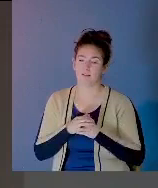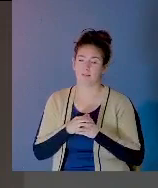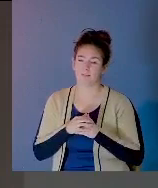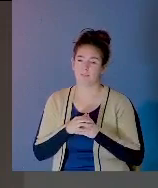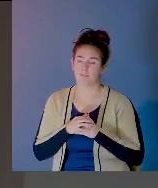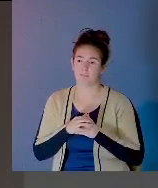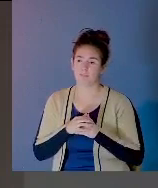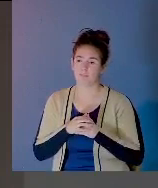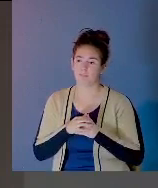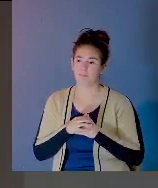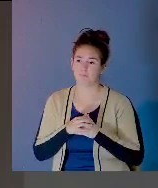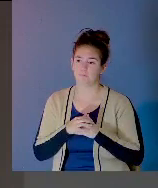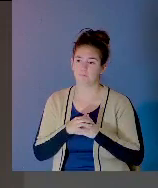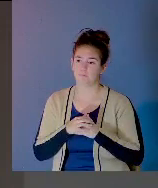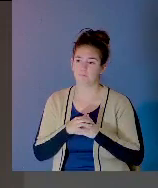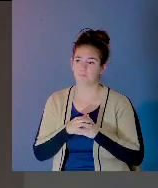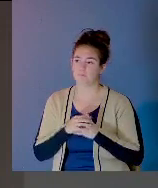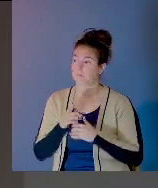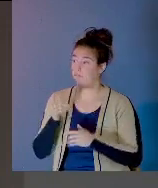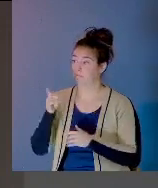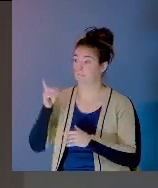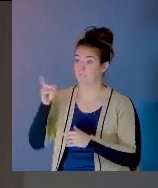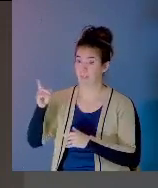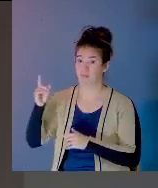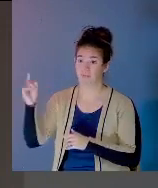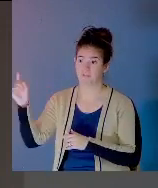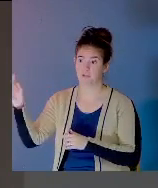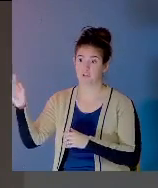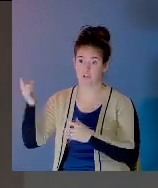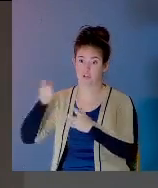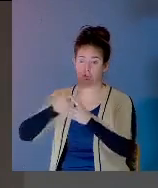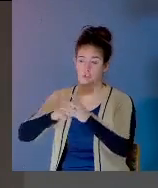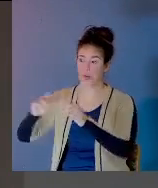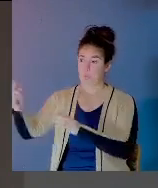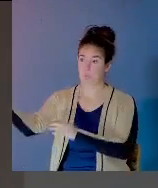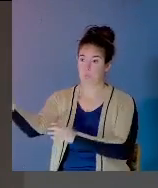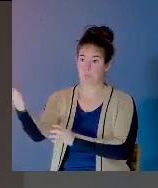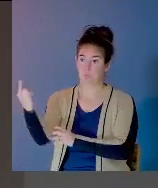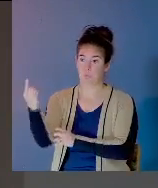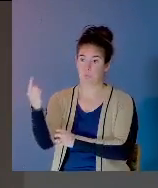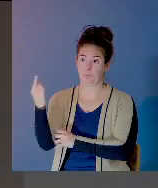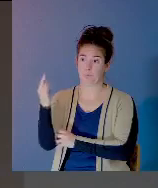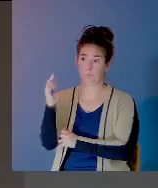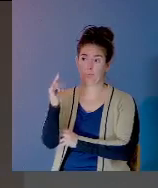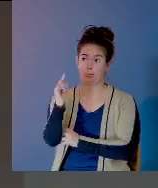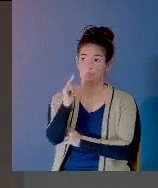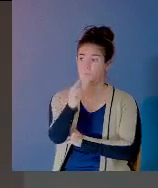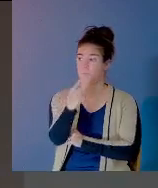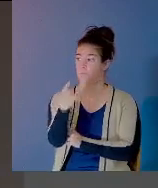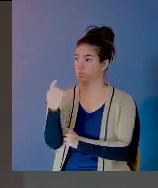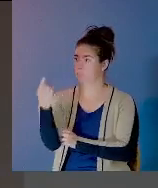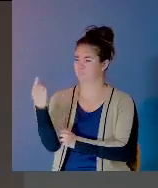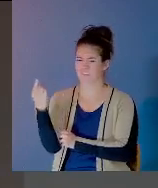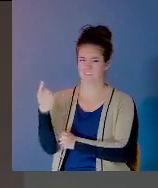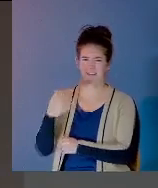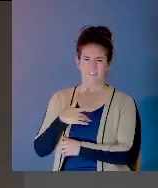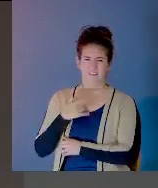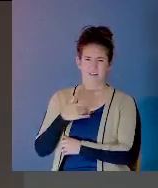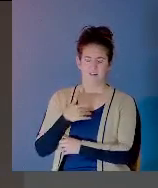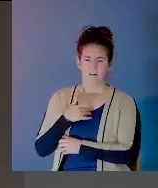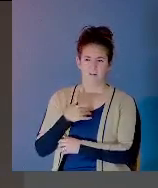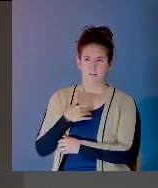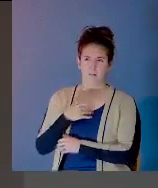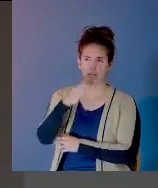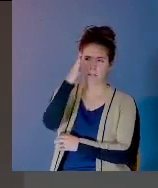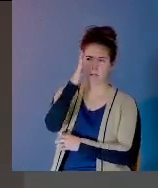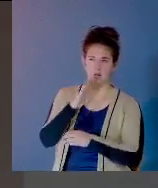as he was coming around to my area where I was sitting at, I felt like God was saying, you need to get